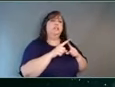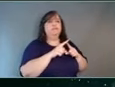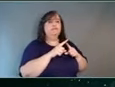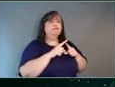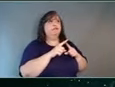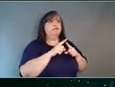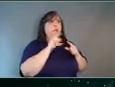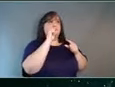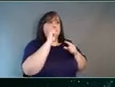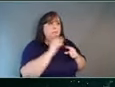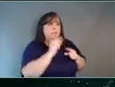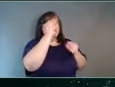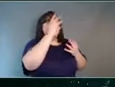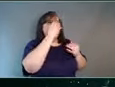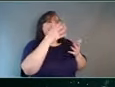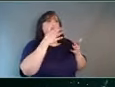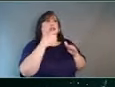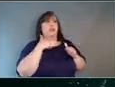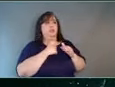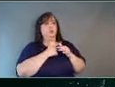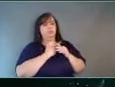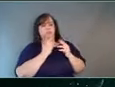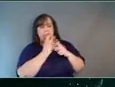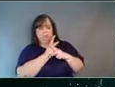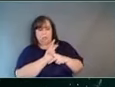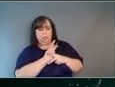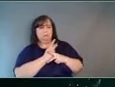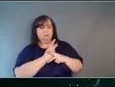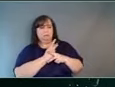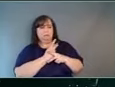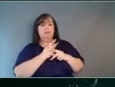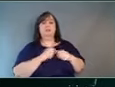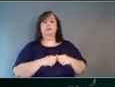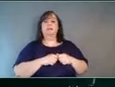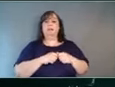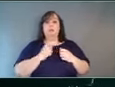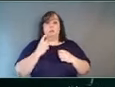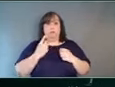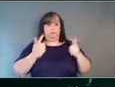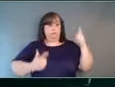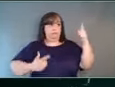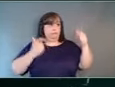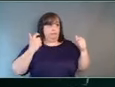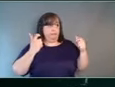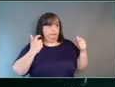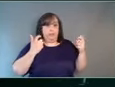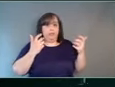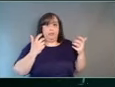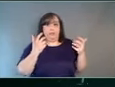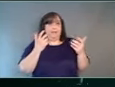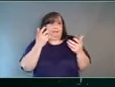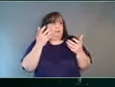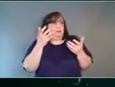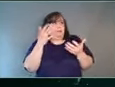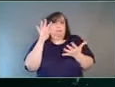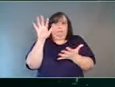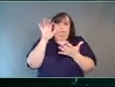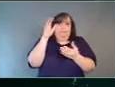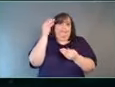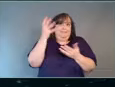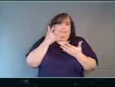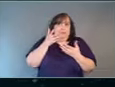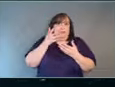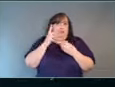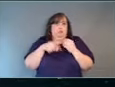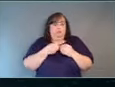draw that conclusion. One of the biggest sources of information about asteroids are actually meteorites